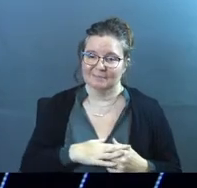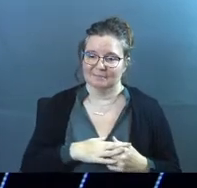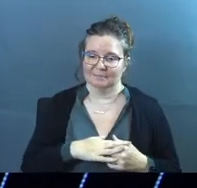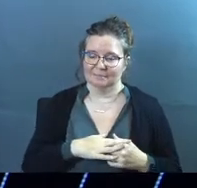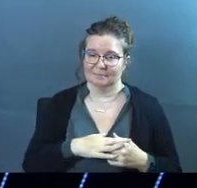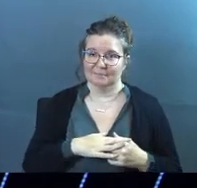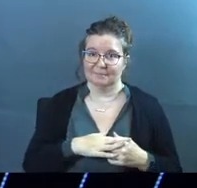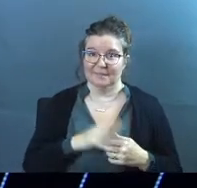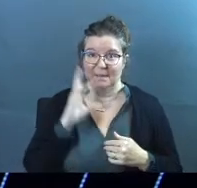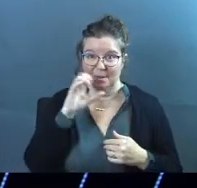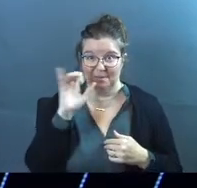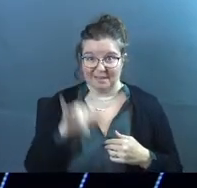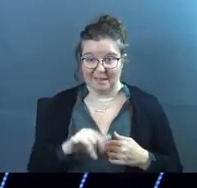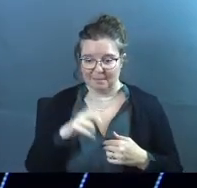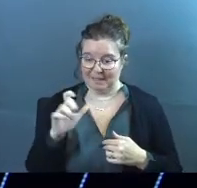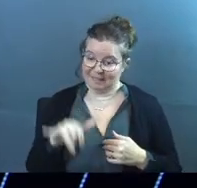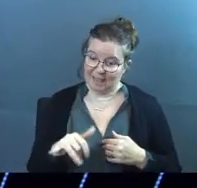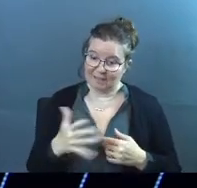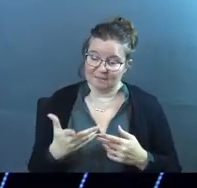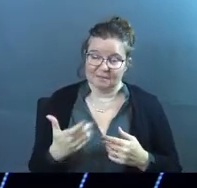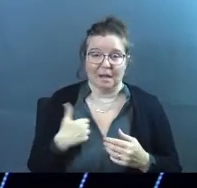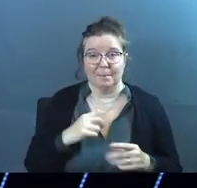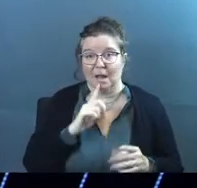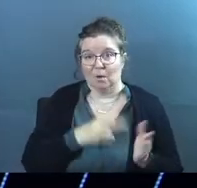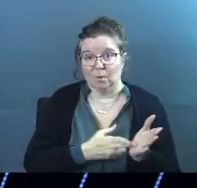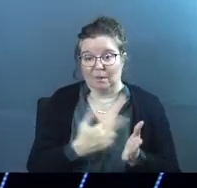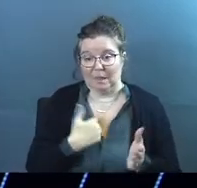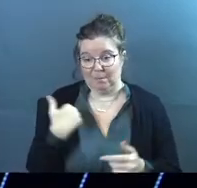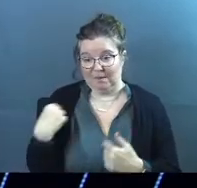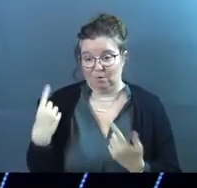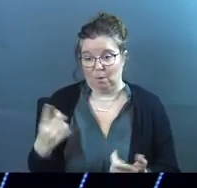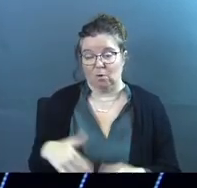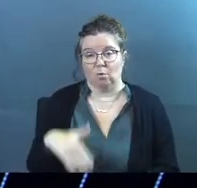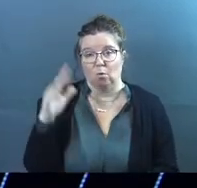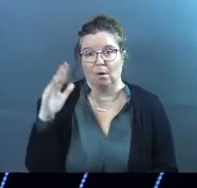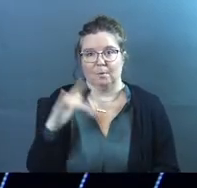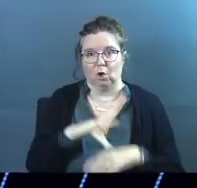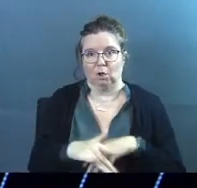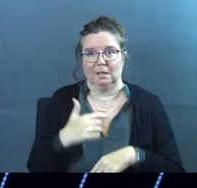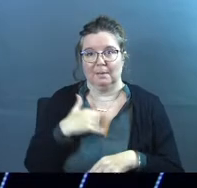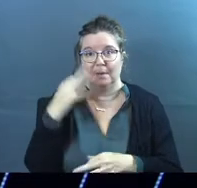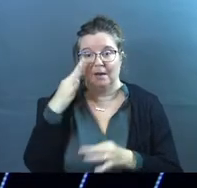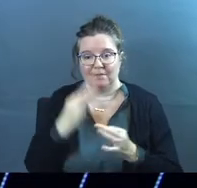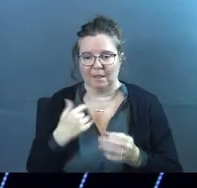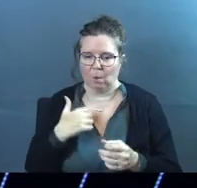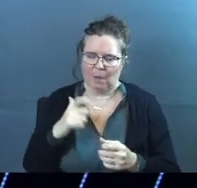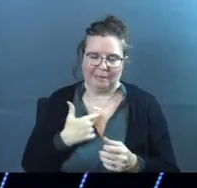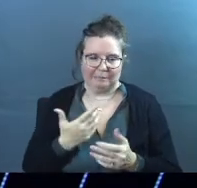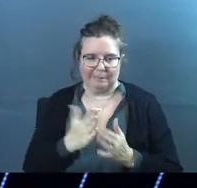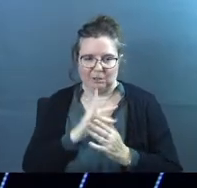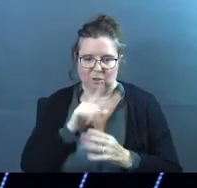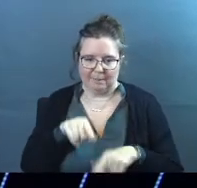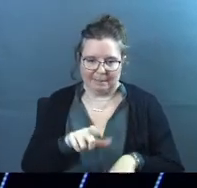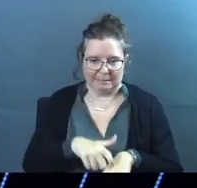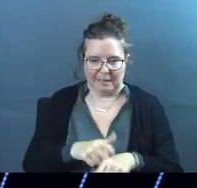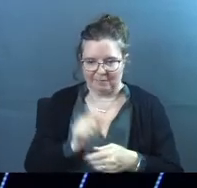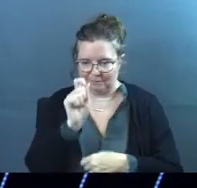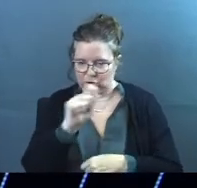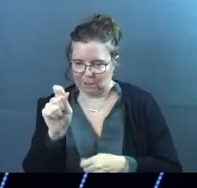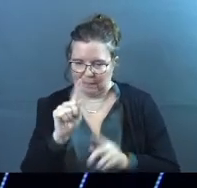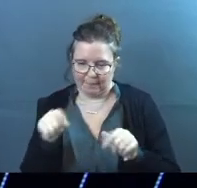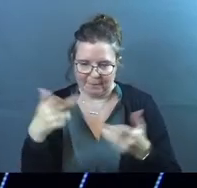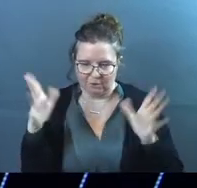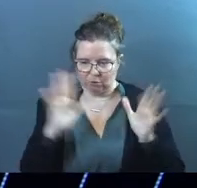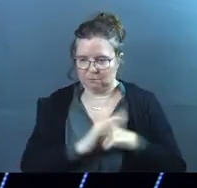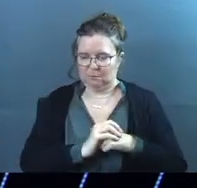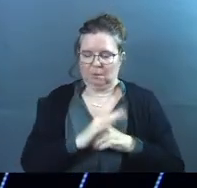Is that where I'm at? Because that's, that's what that, I mean, I'll be real with you. That was me for a while growing up and early on in my faith is like, I got to make sure I spend that time. Got to check that box, check